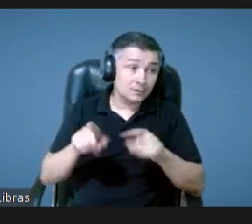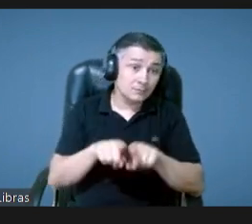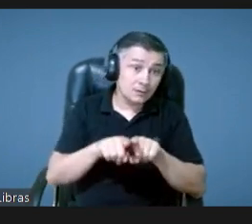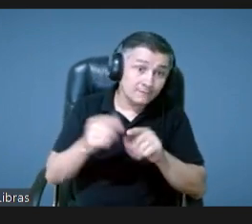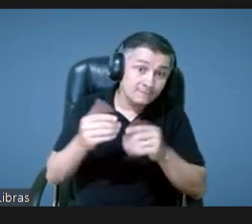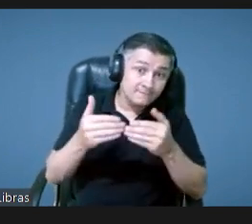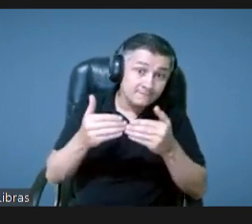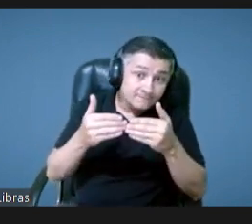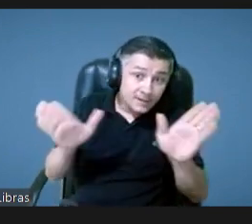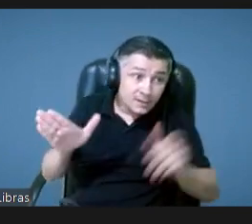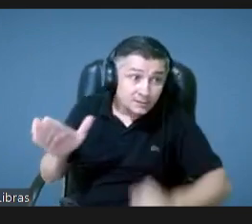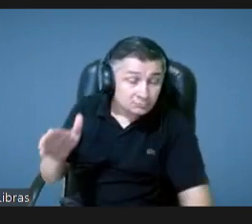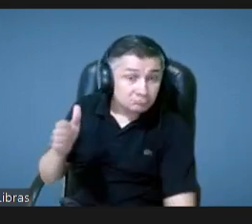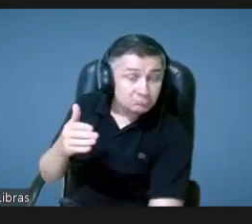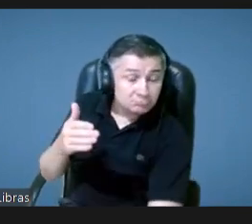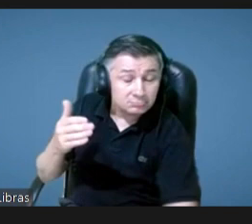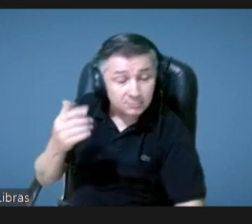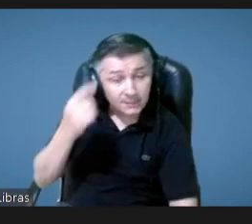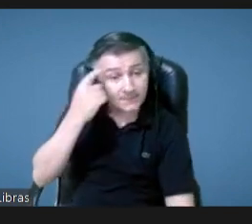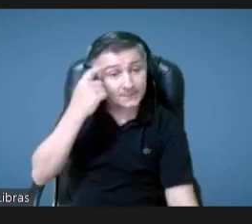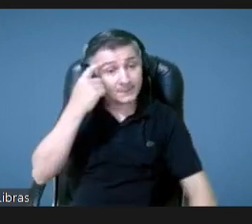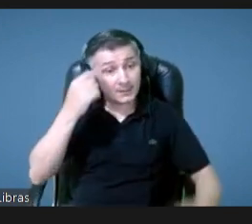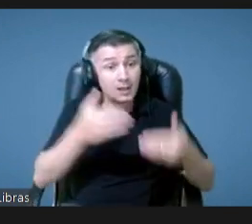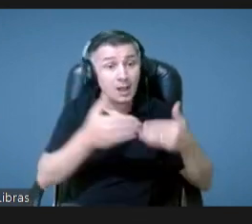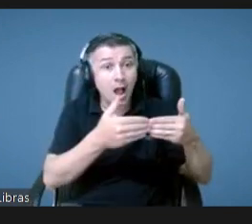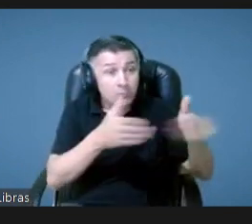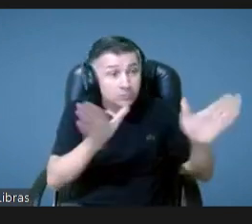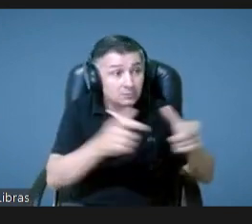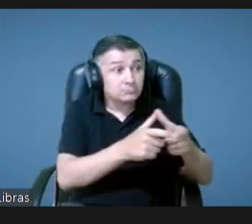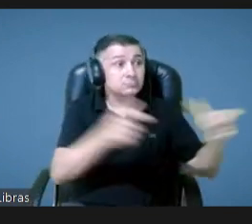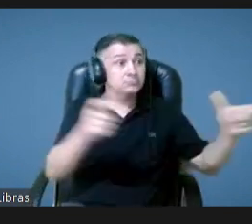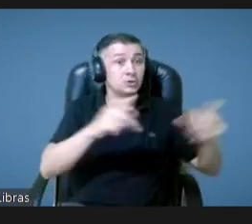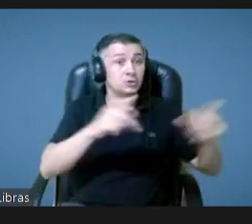great. In terms of the expansion of our malls,